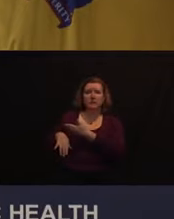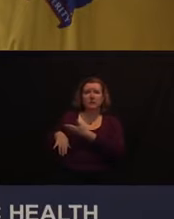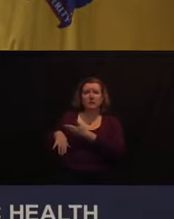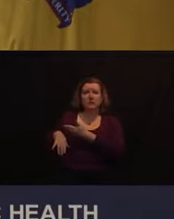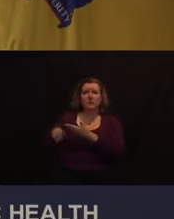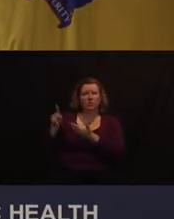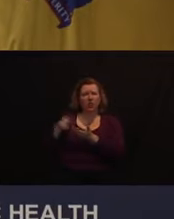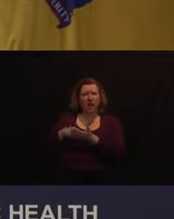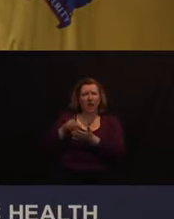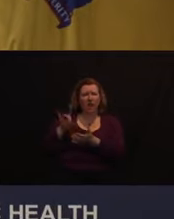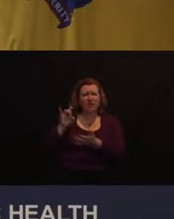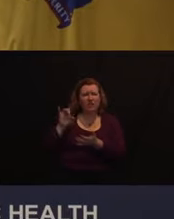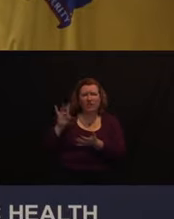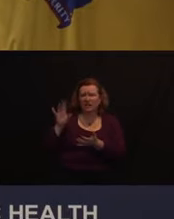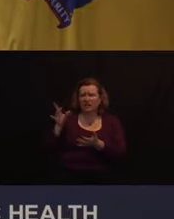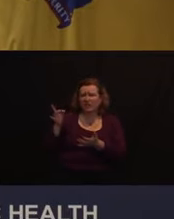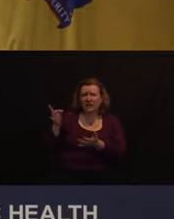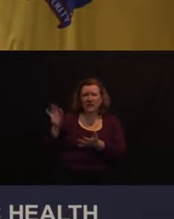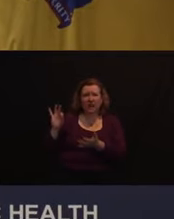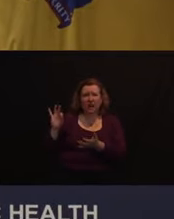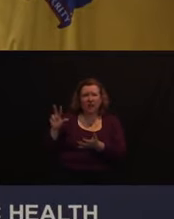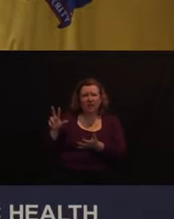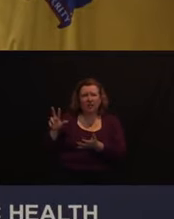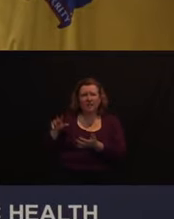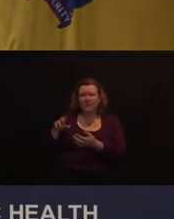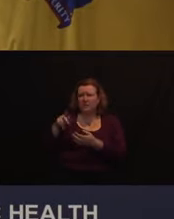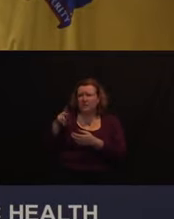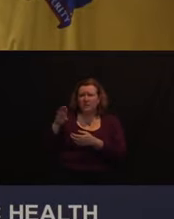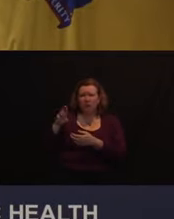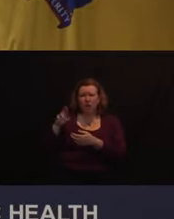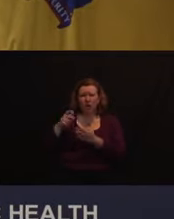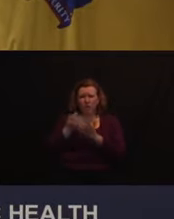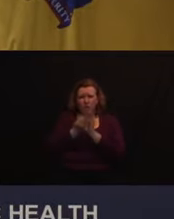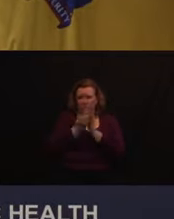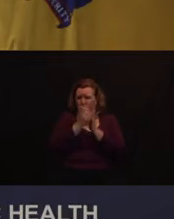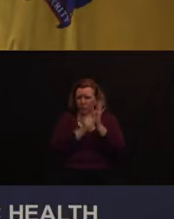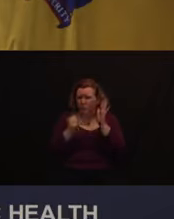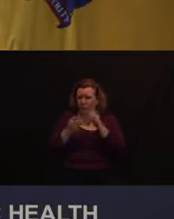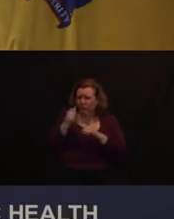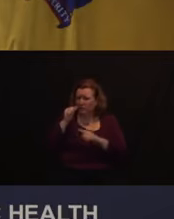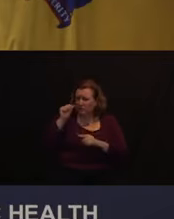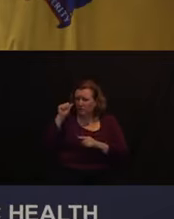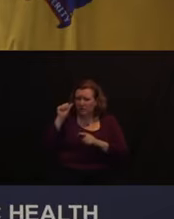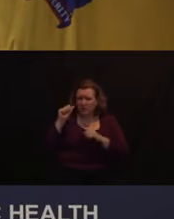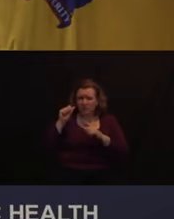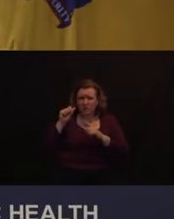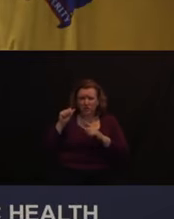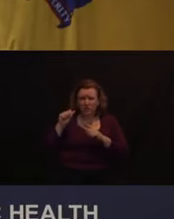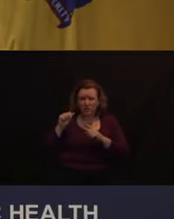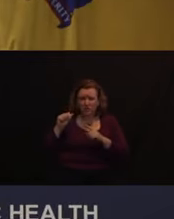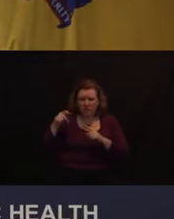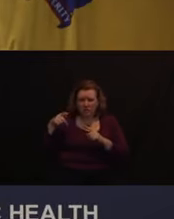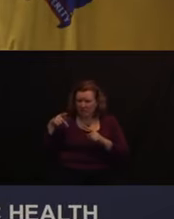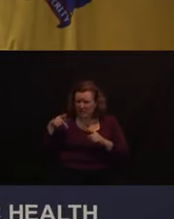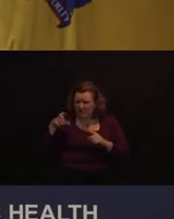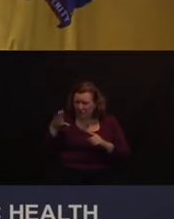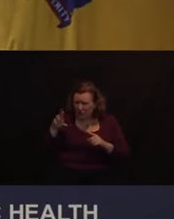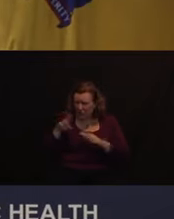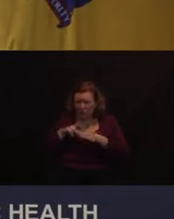1,839 PCR tests were removed yesterday, is that correct? PCR results?